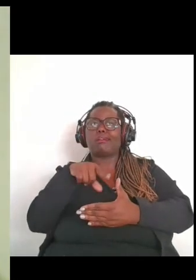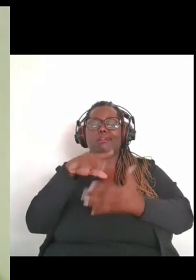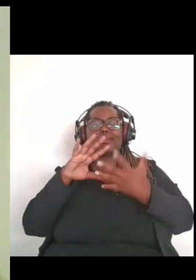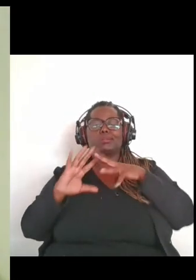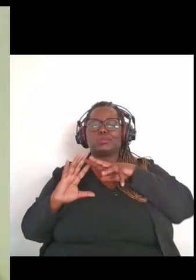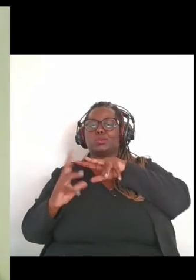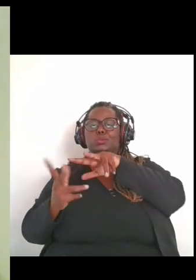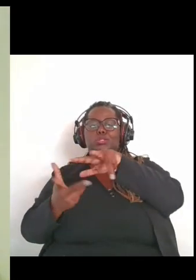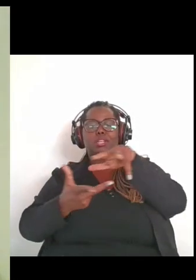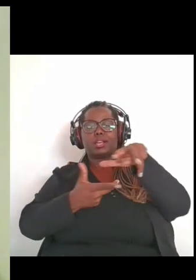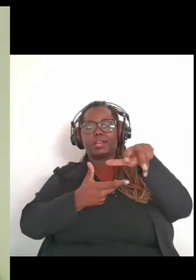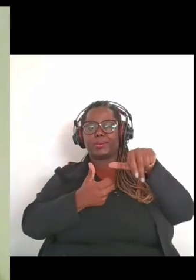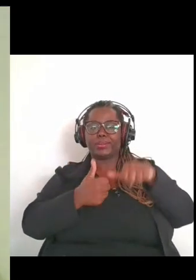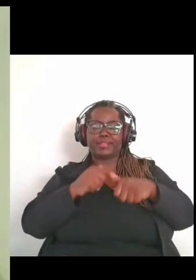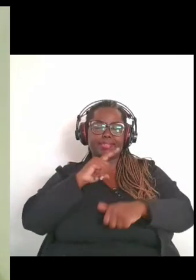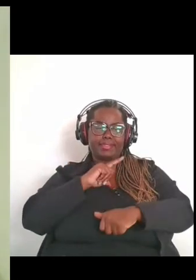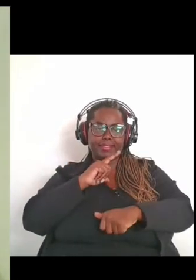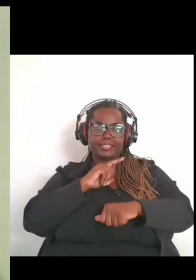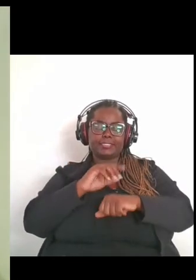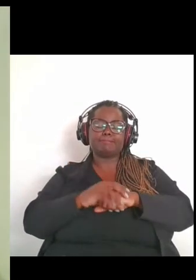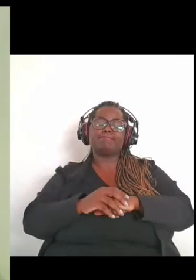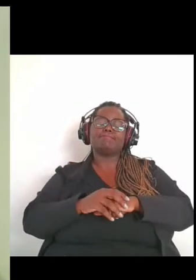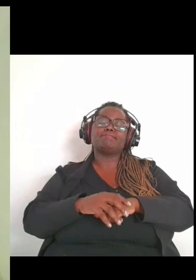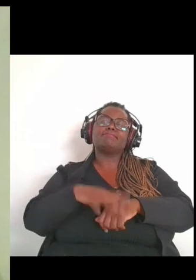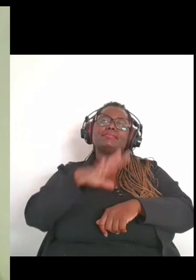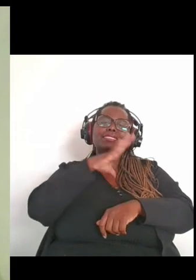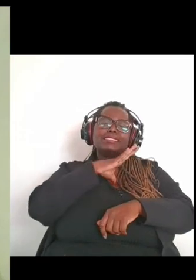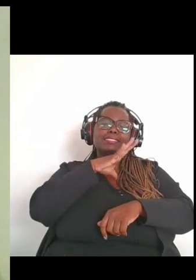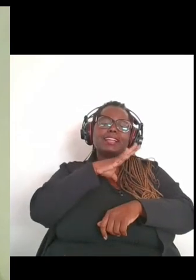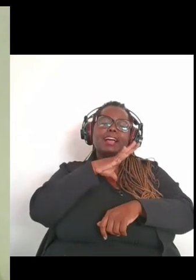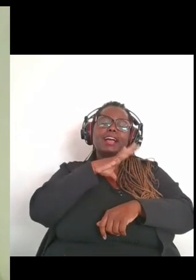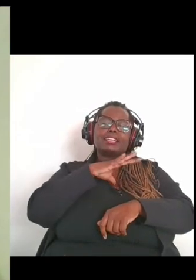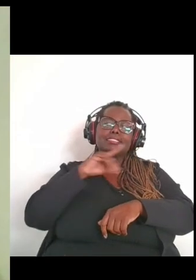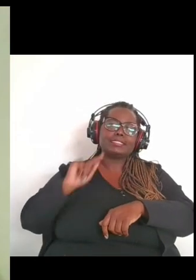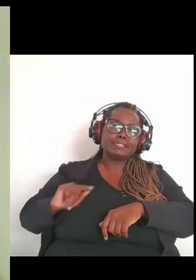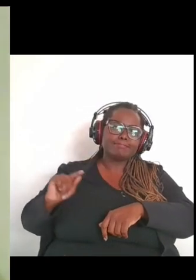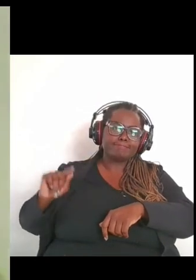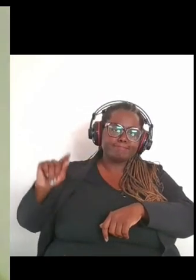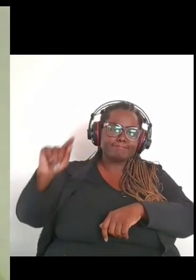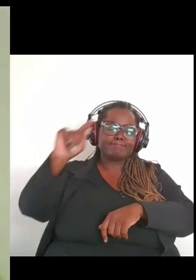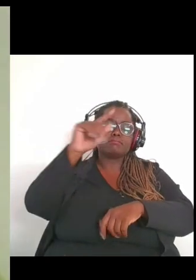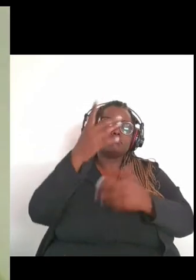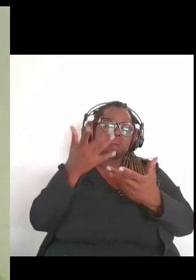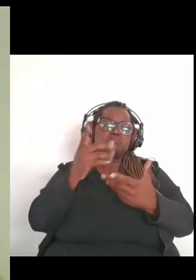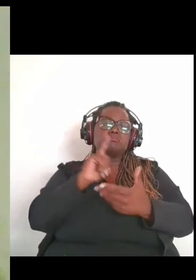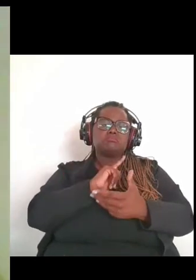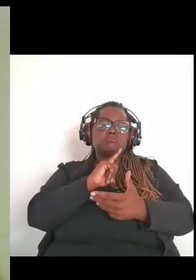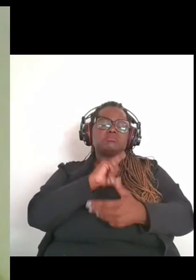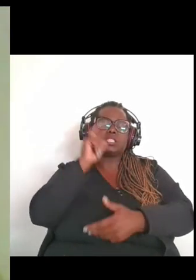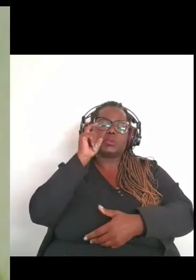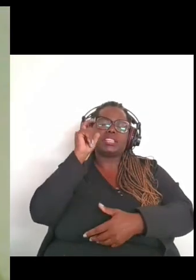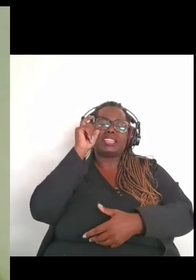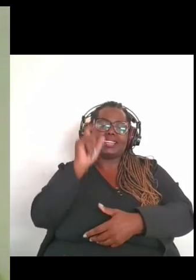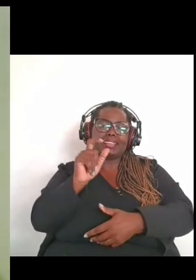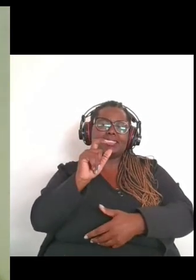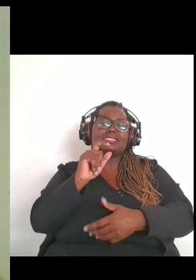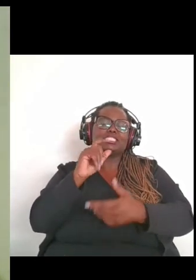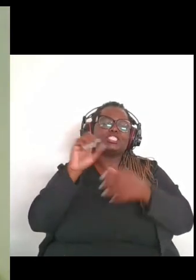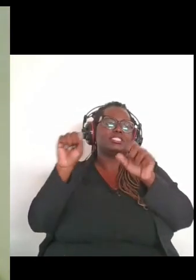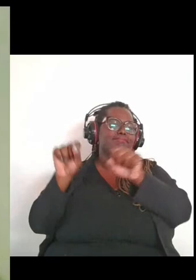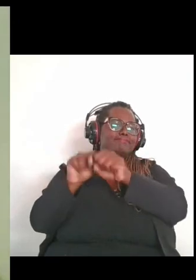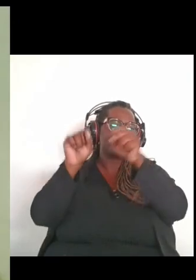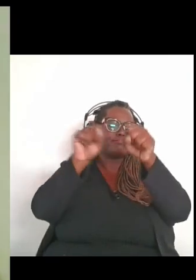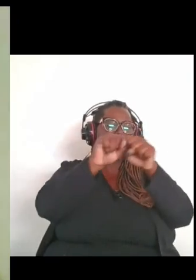still interested in destroying these places so the the last time it was here in